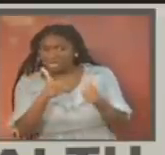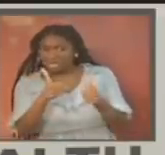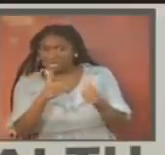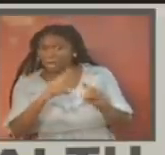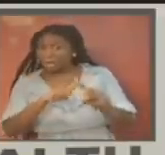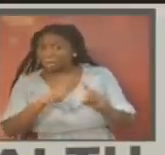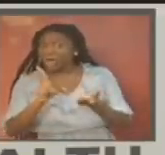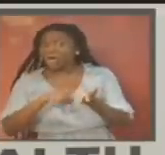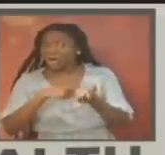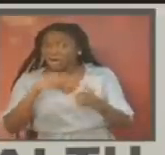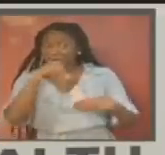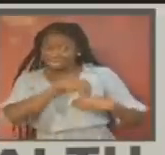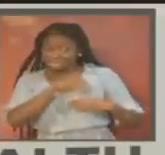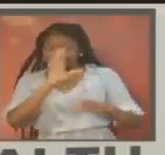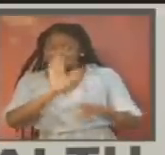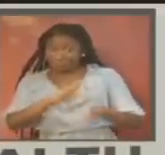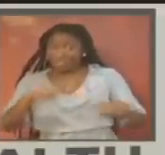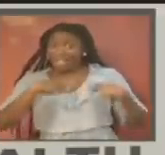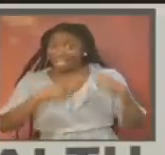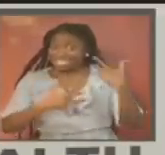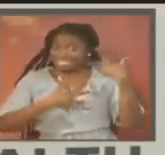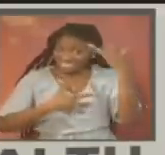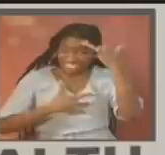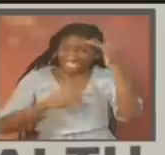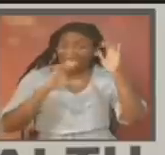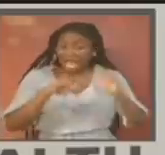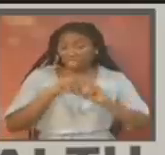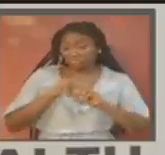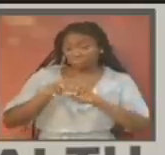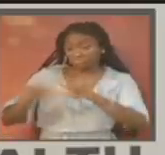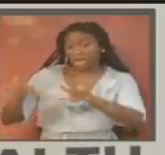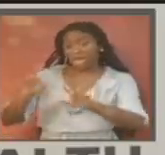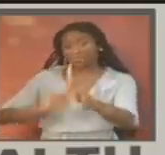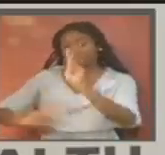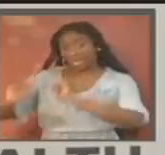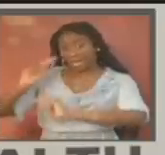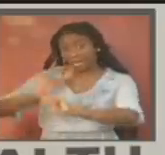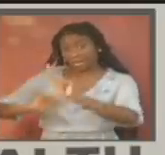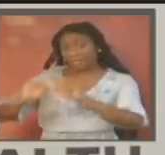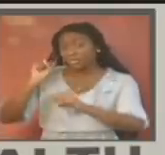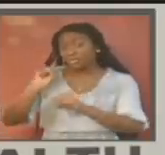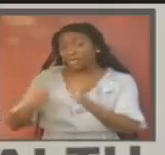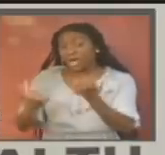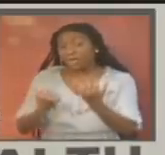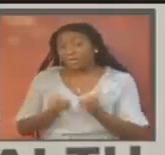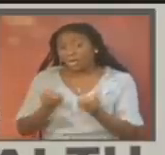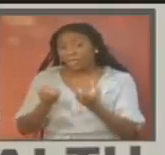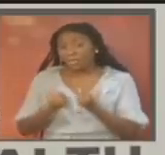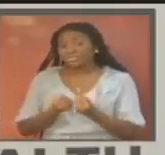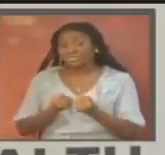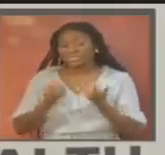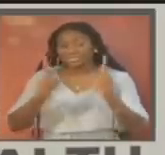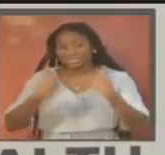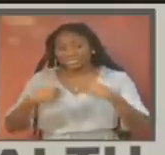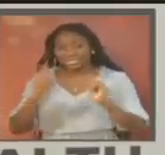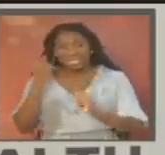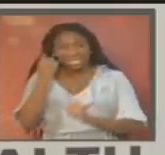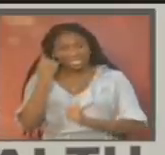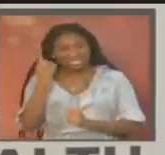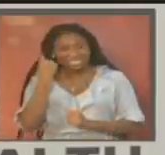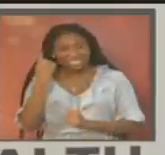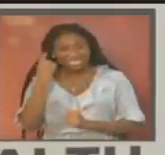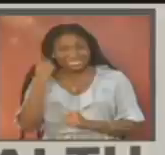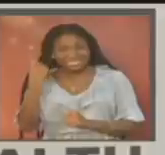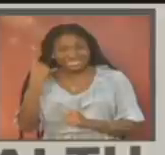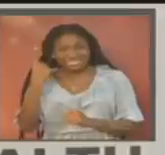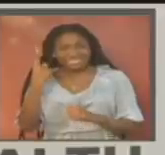us and pass it on to persons at risk. So I want us to make more of an effort, understanding that they are mild but